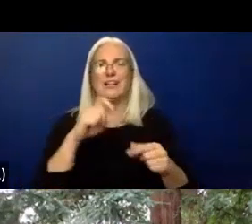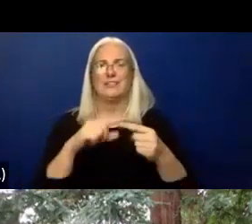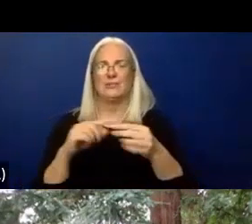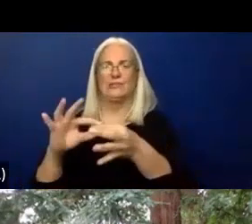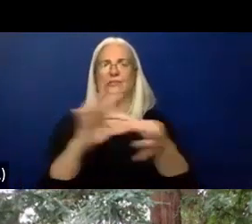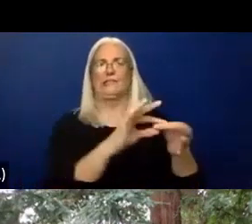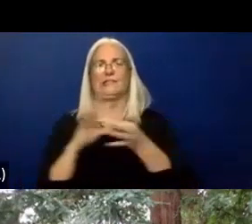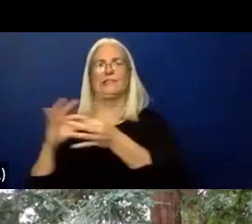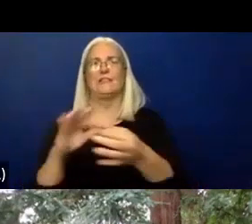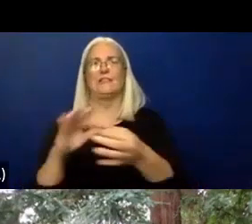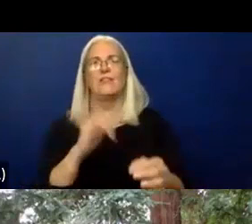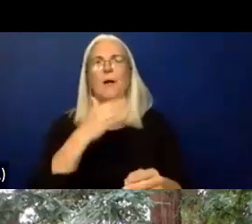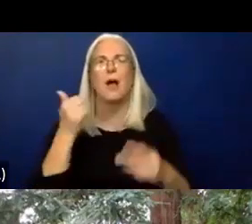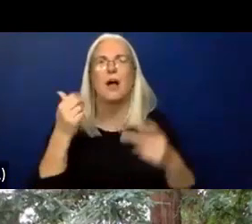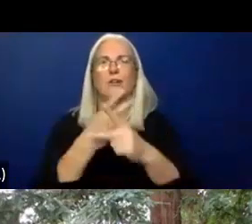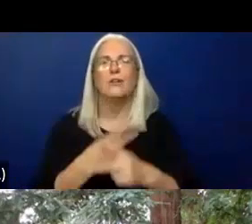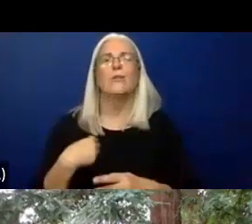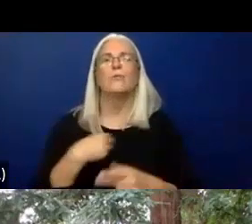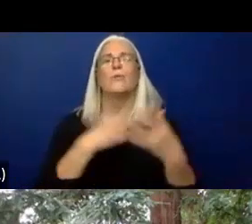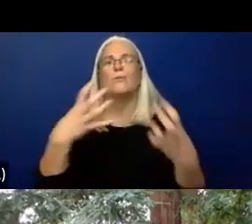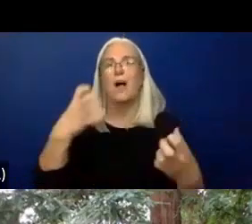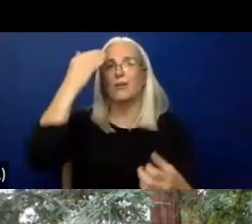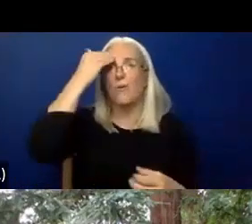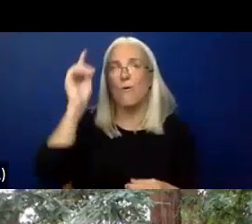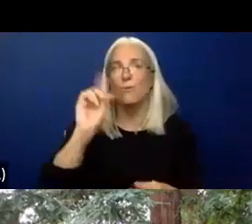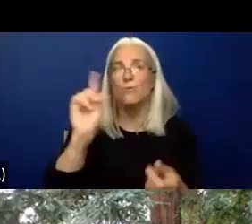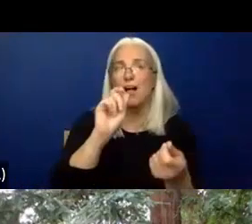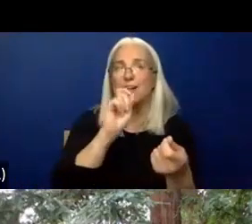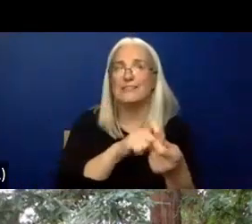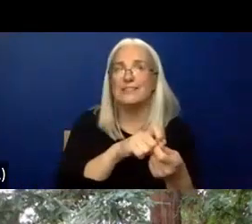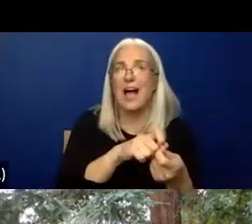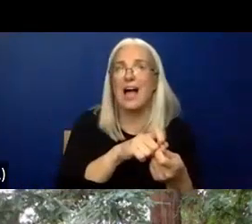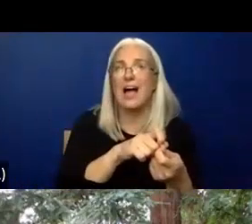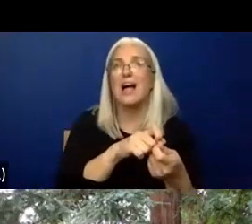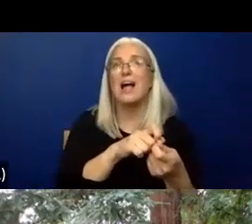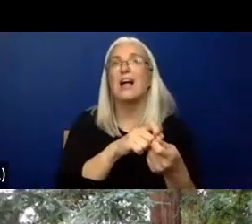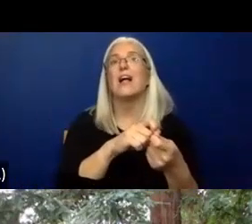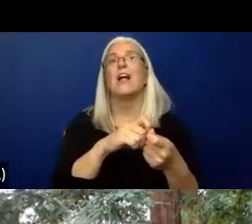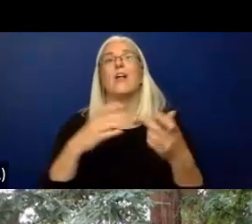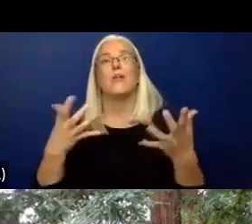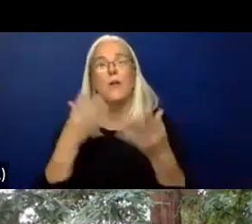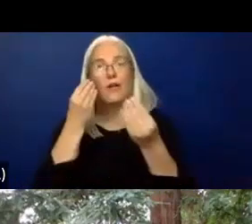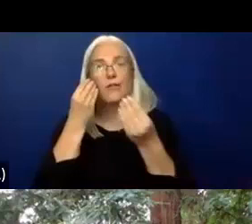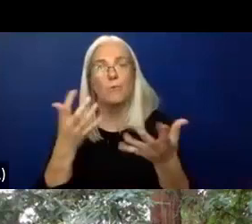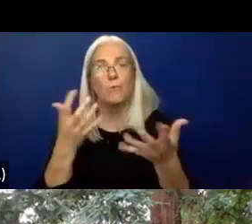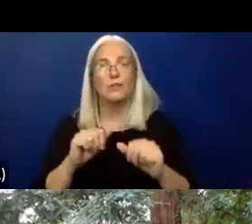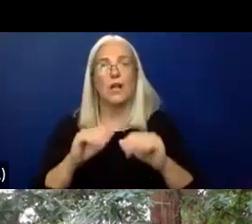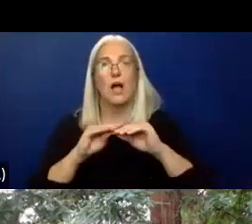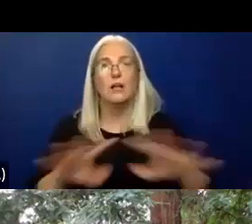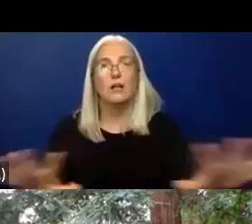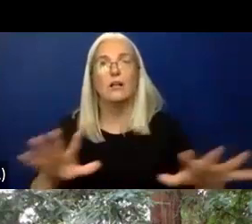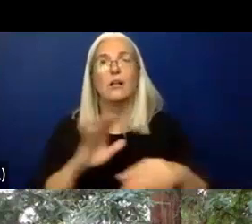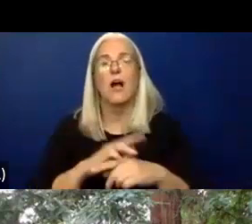and get us some protocols on exactly what is being broadcast over Nixle to avoid some